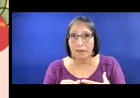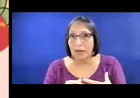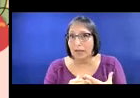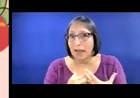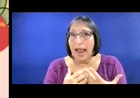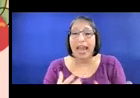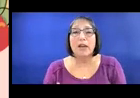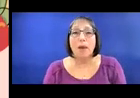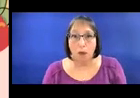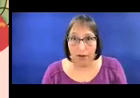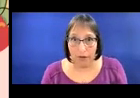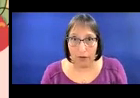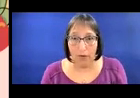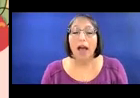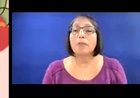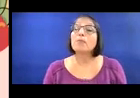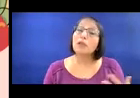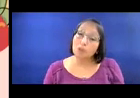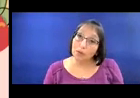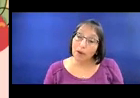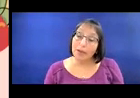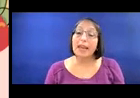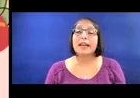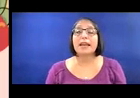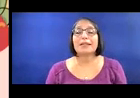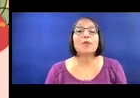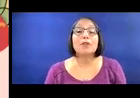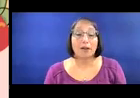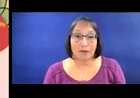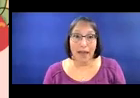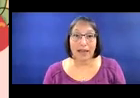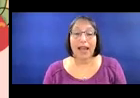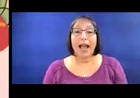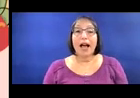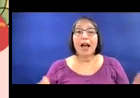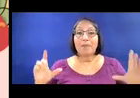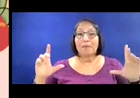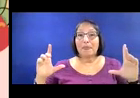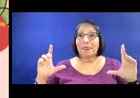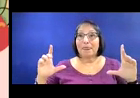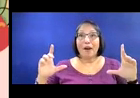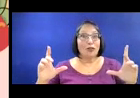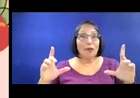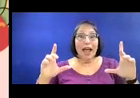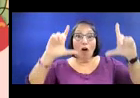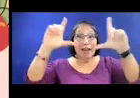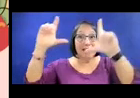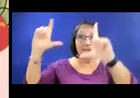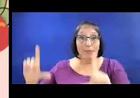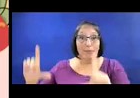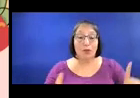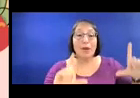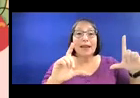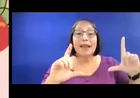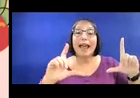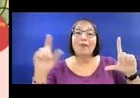activities. Anyway, I wanted to. I'd be much more spontaneous. And I could not do that. Also, to have all 18 people